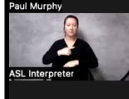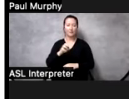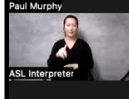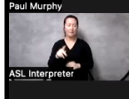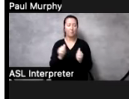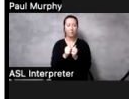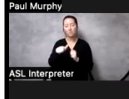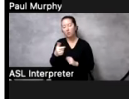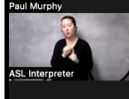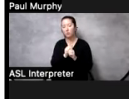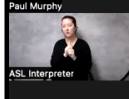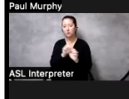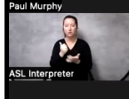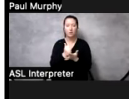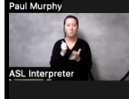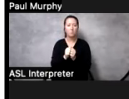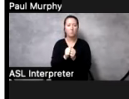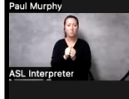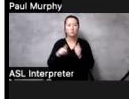might help them with their career development.